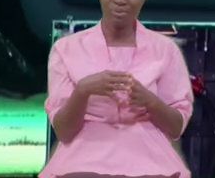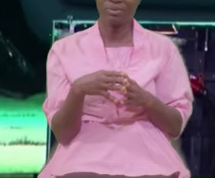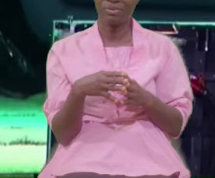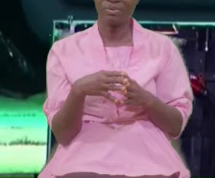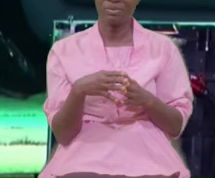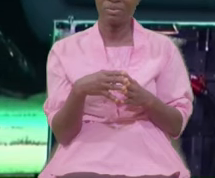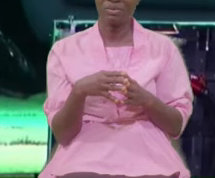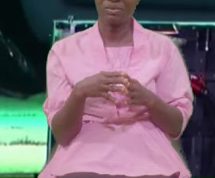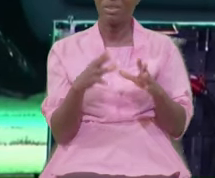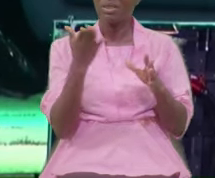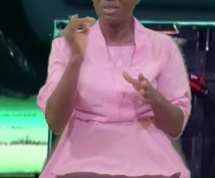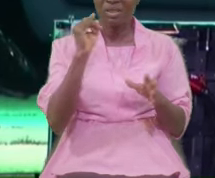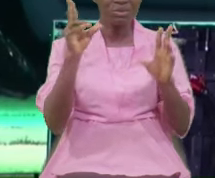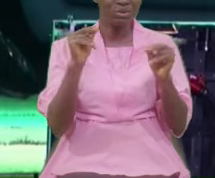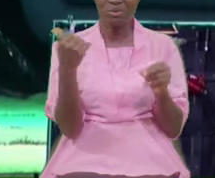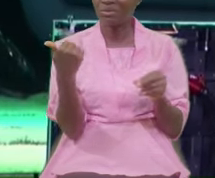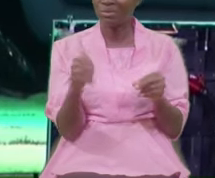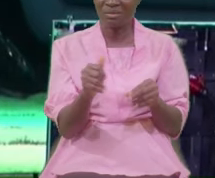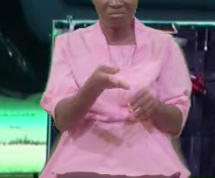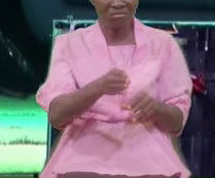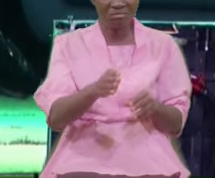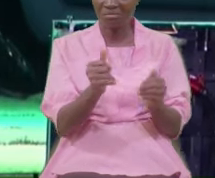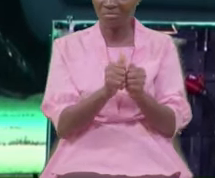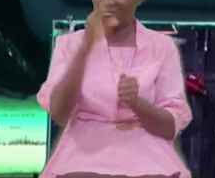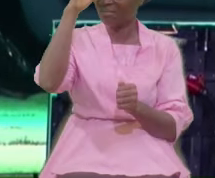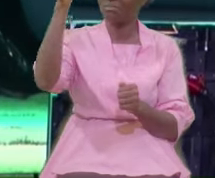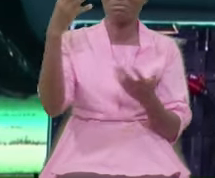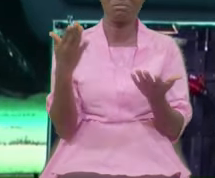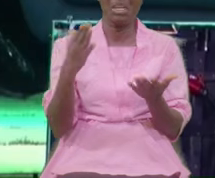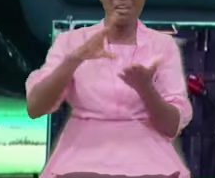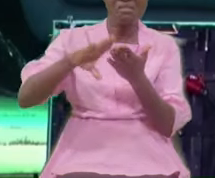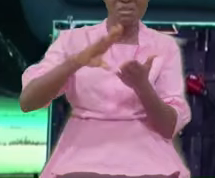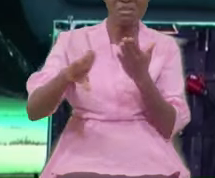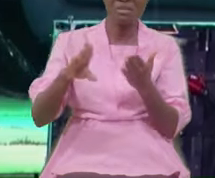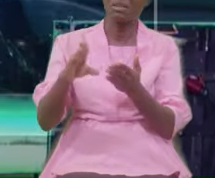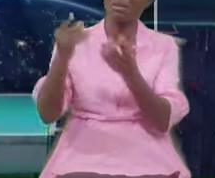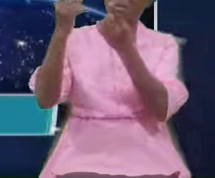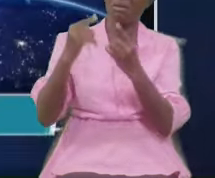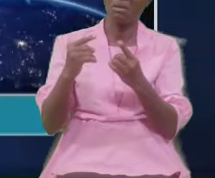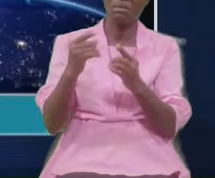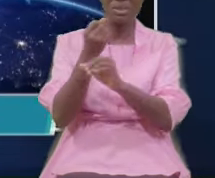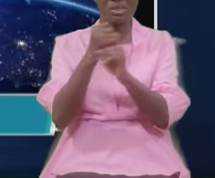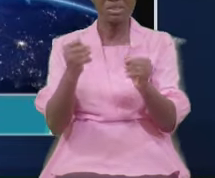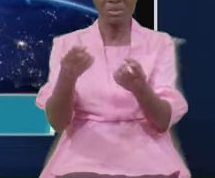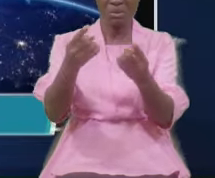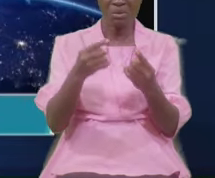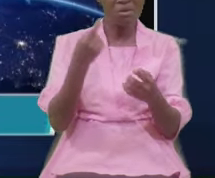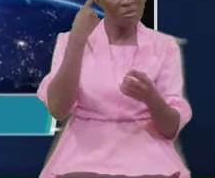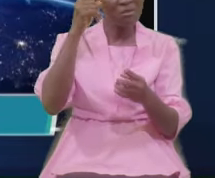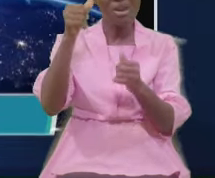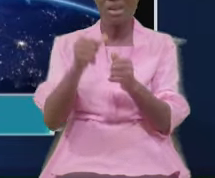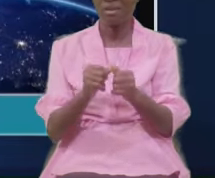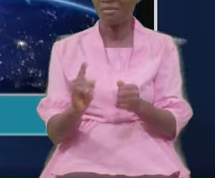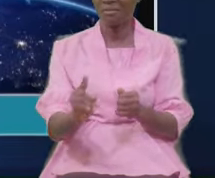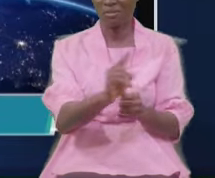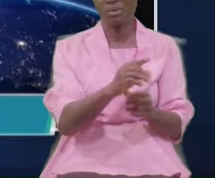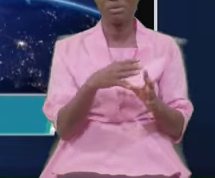maay wala ginapili forgiveness comes Salvation comes for every ang tanan ang pagpaso kaluwasan maabot